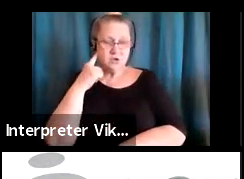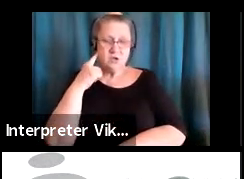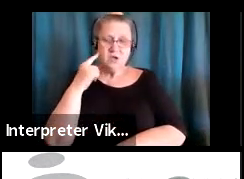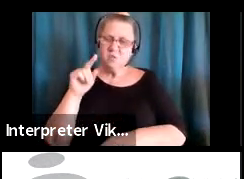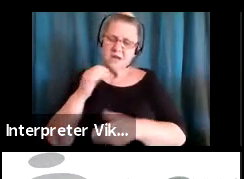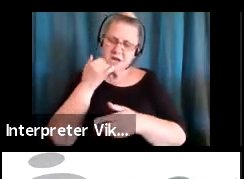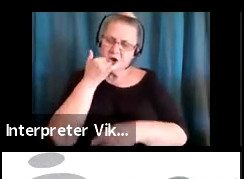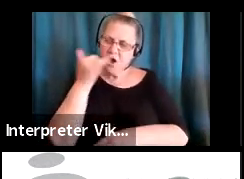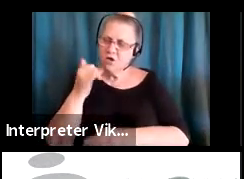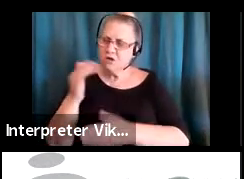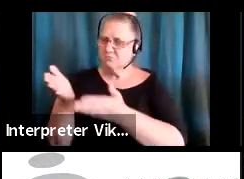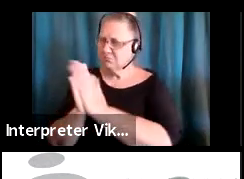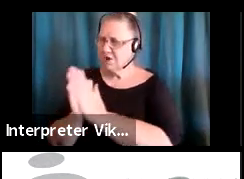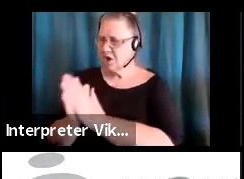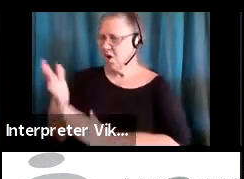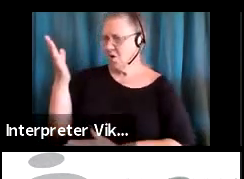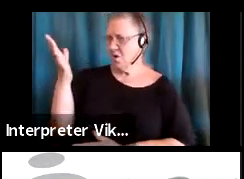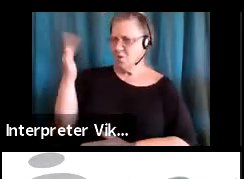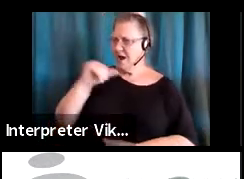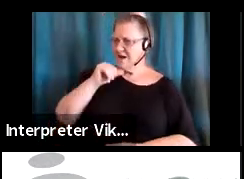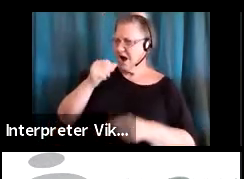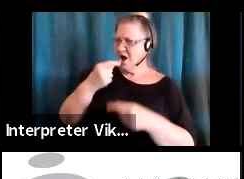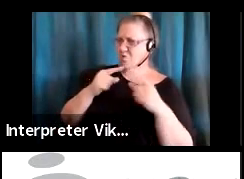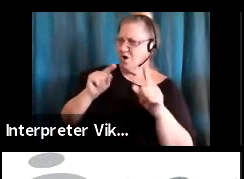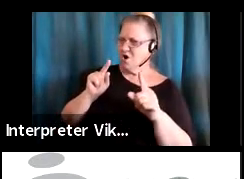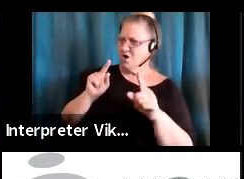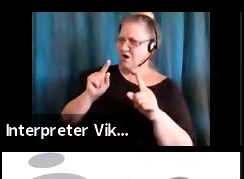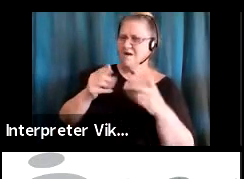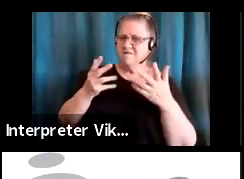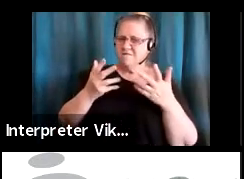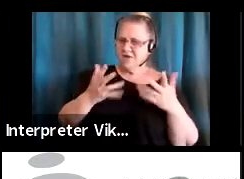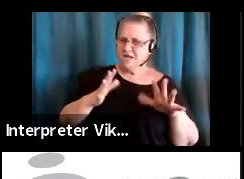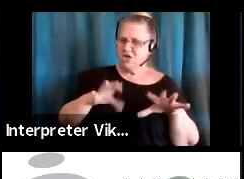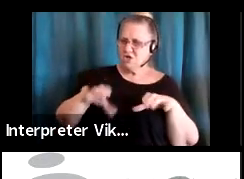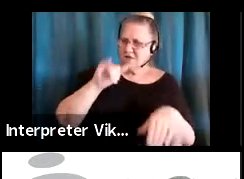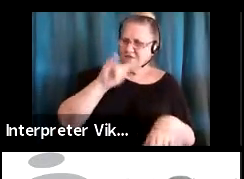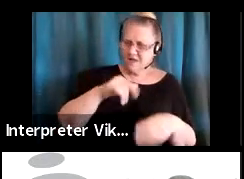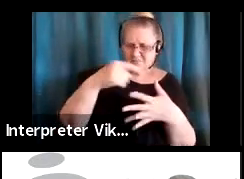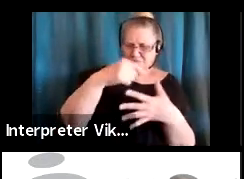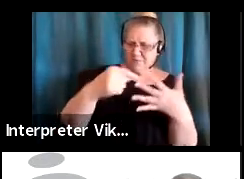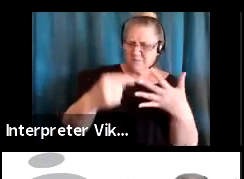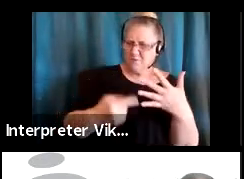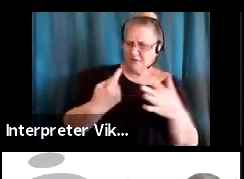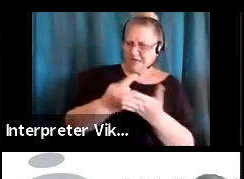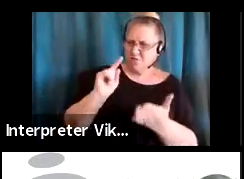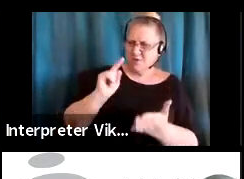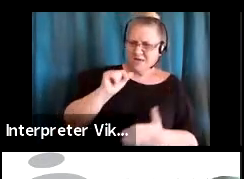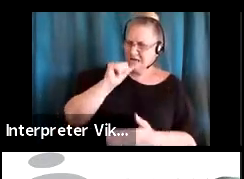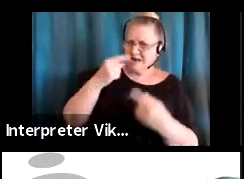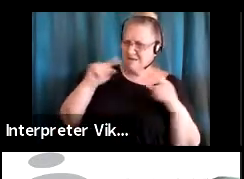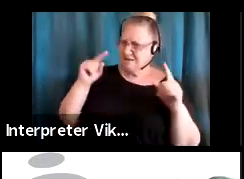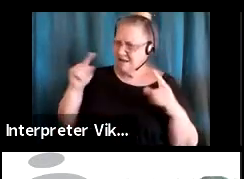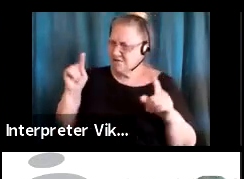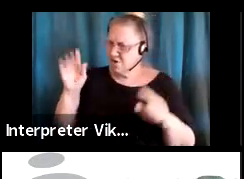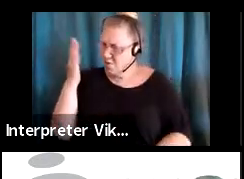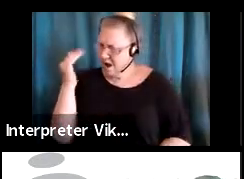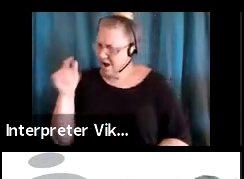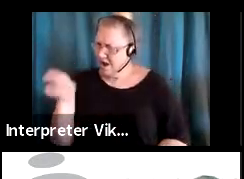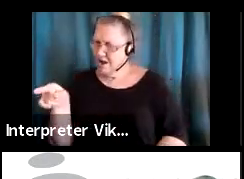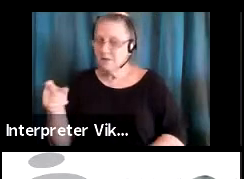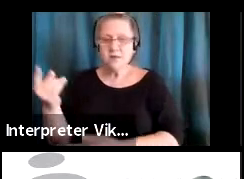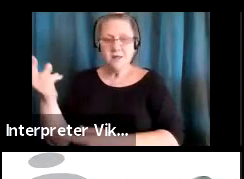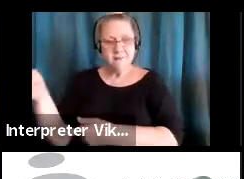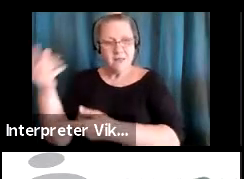working? Or they can call us and say, this message isn't resonating in this community. So we're really very, very much appreciative, not only for your